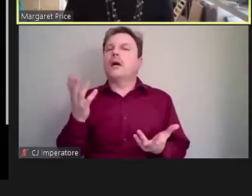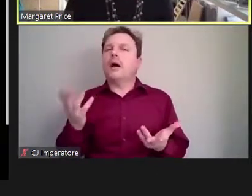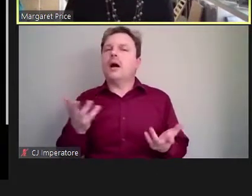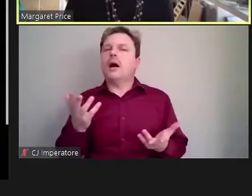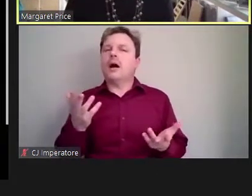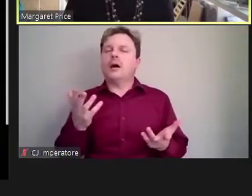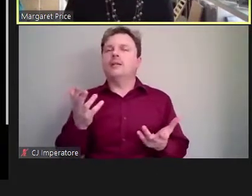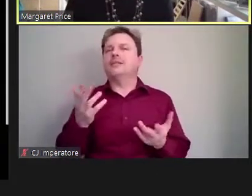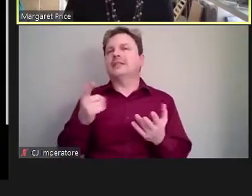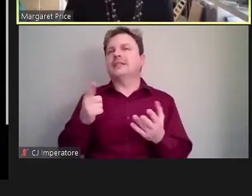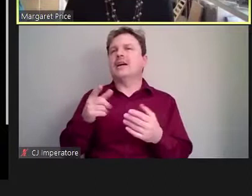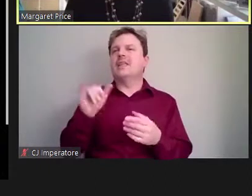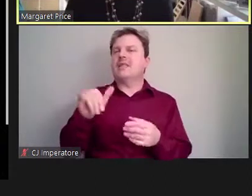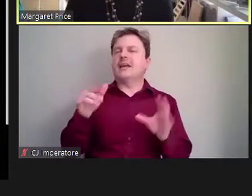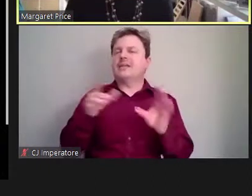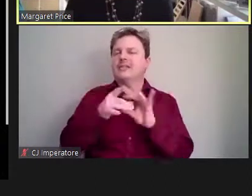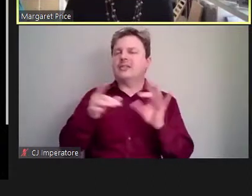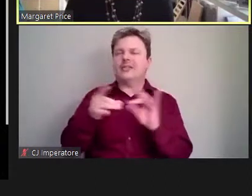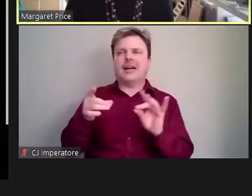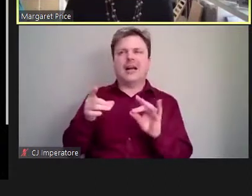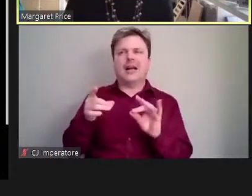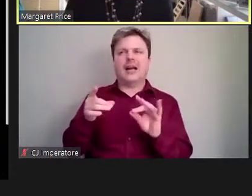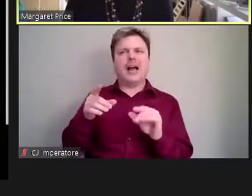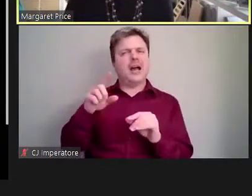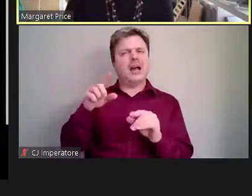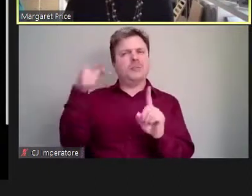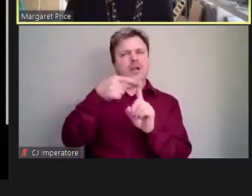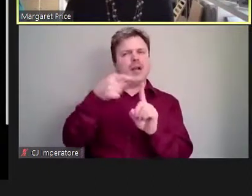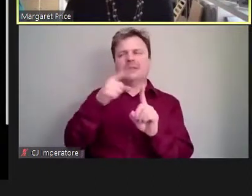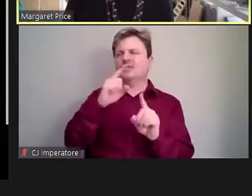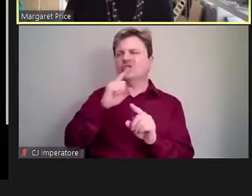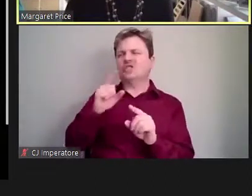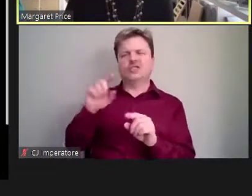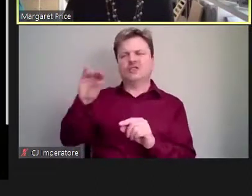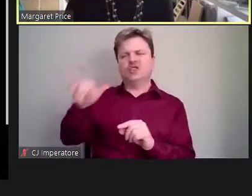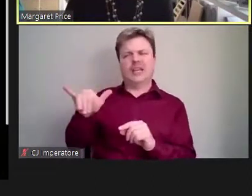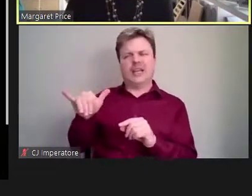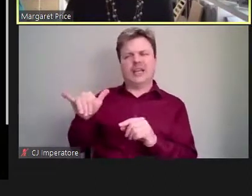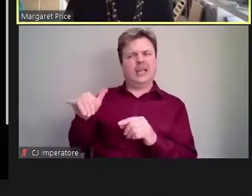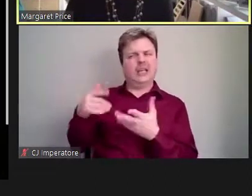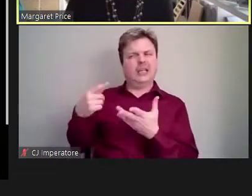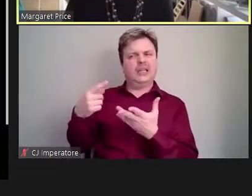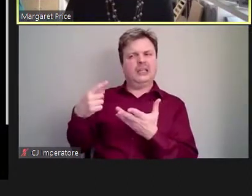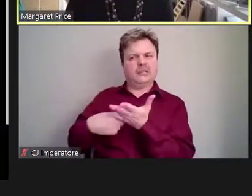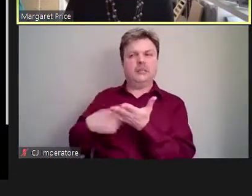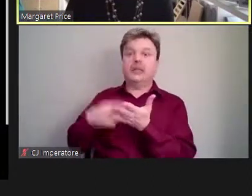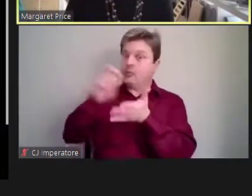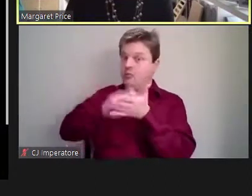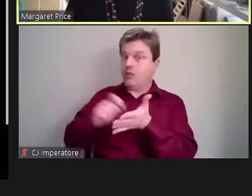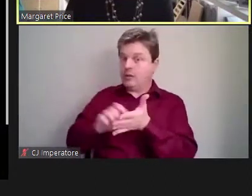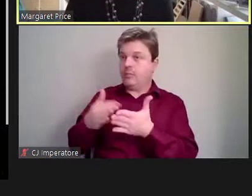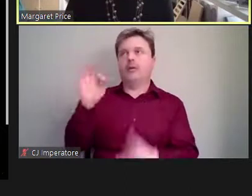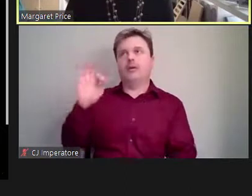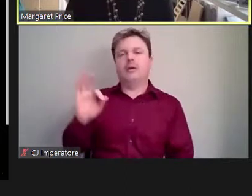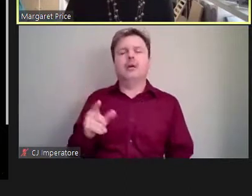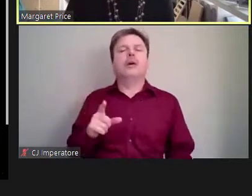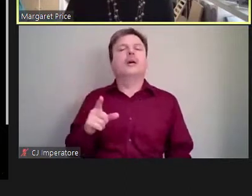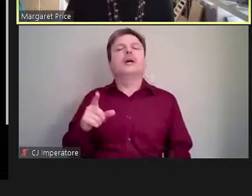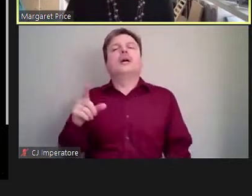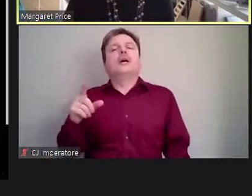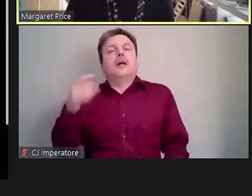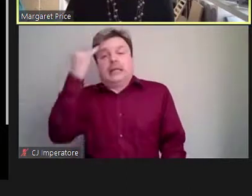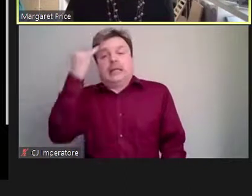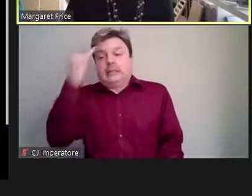I'm not sure if this is something Jay talked about at length or not. He's written about it beautifully. The notion that people with disabilities are faking.